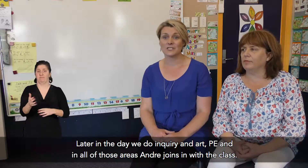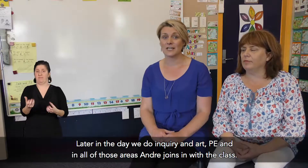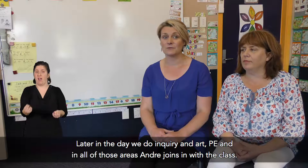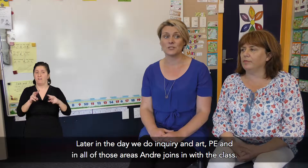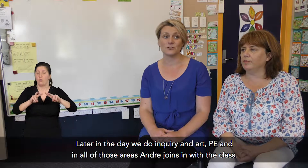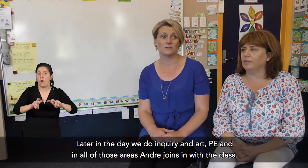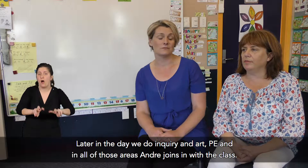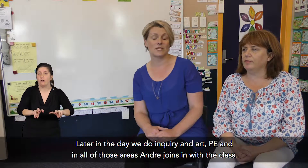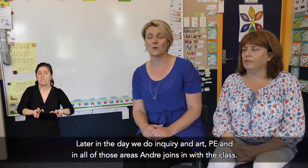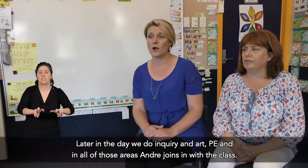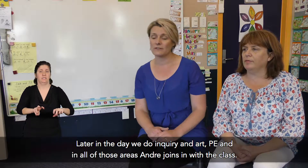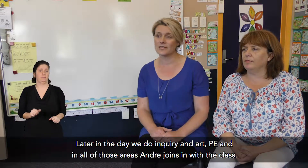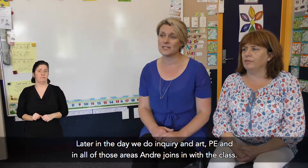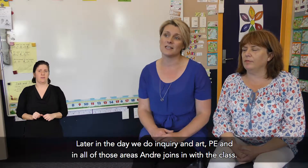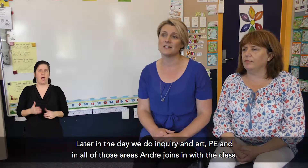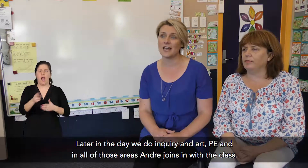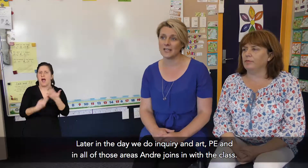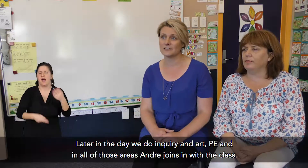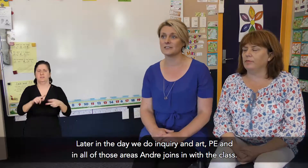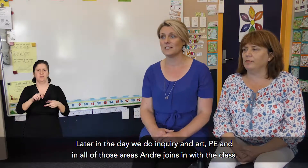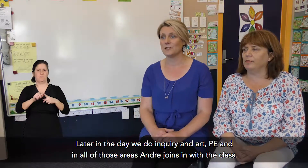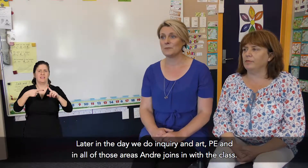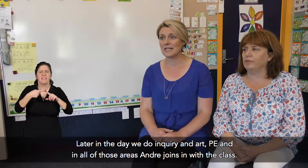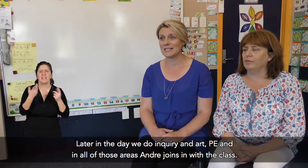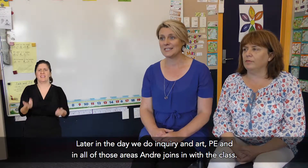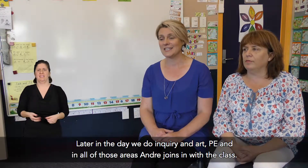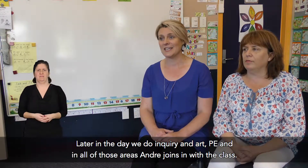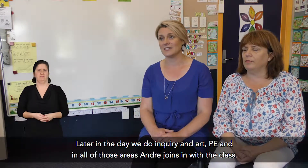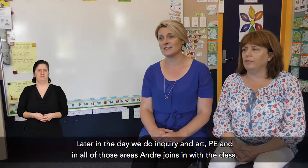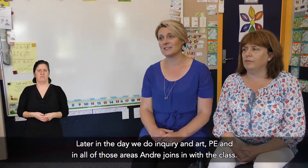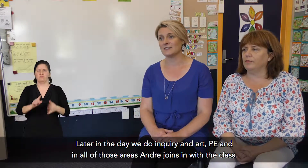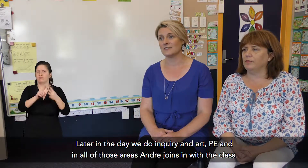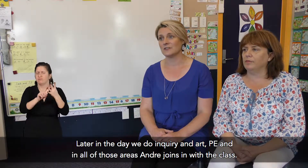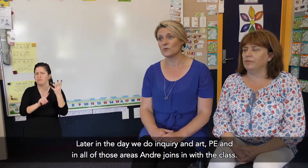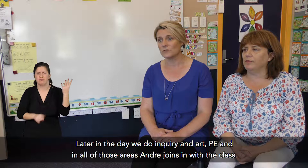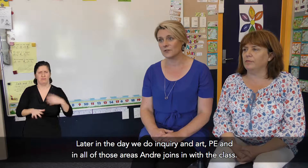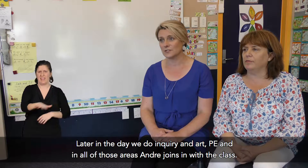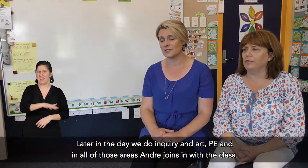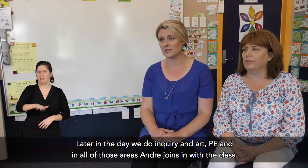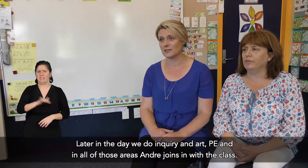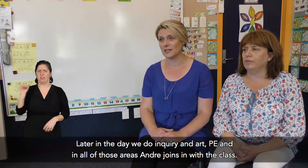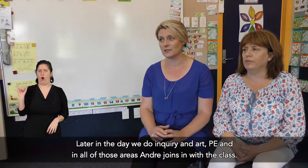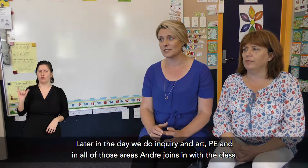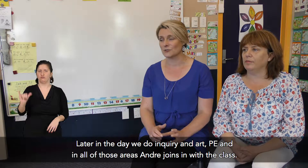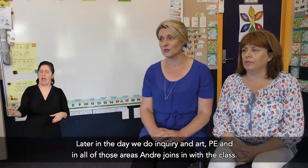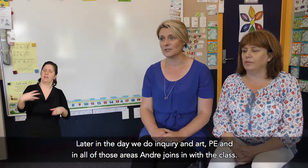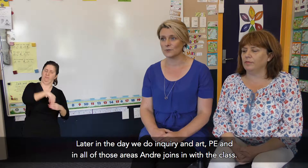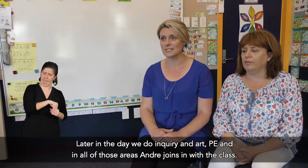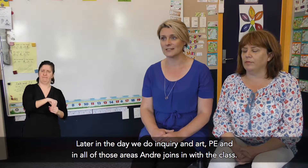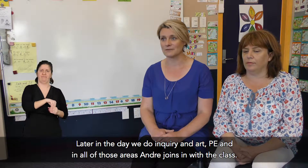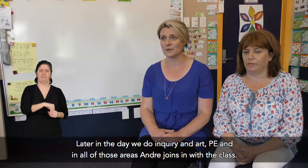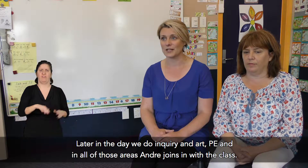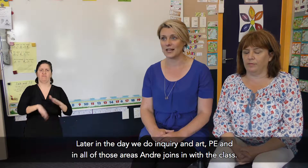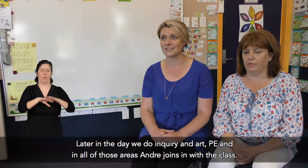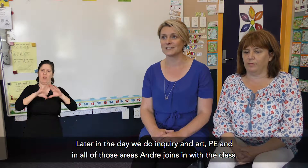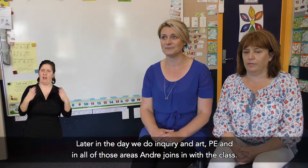Later in the day we do inquiry and art, PE, and in all of those areas Andre joins